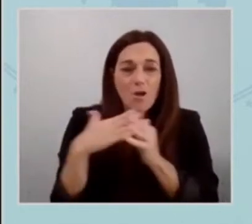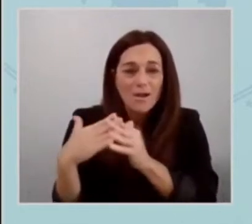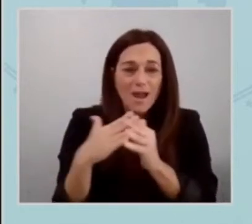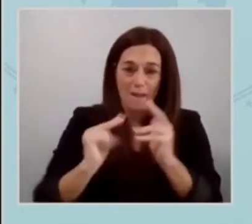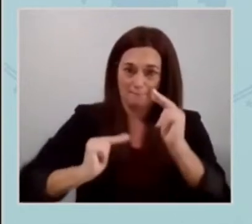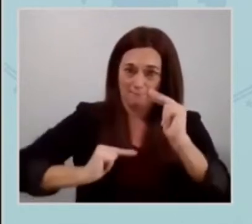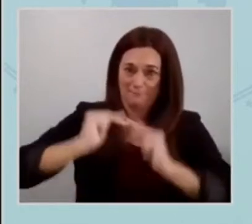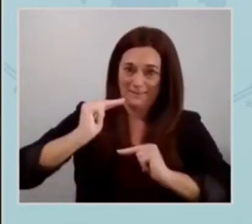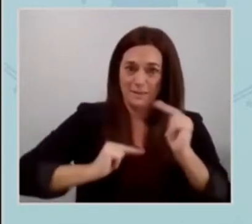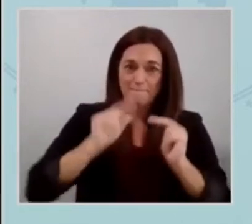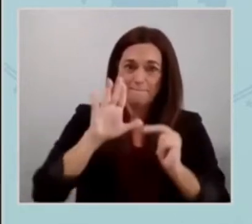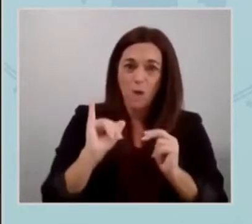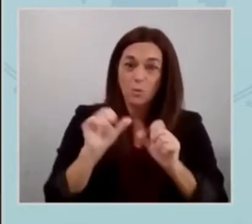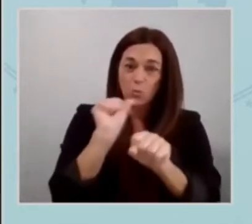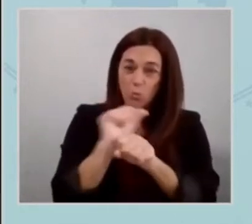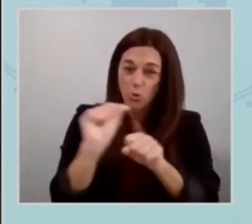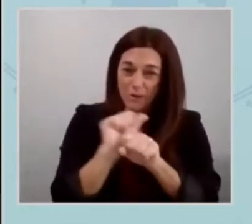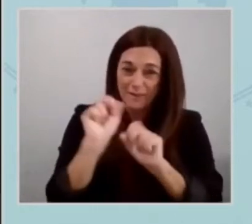want to make.